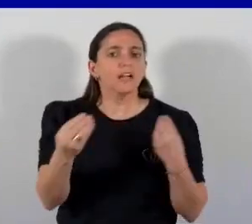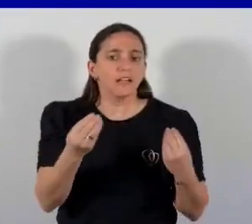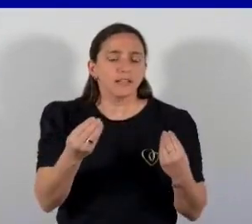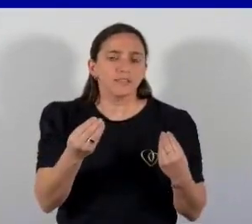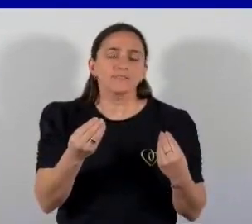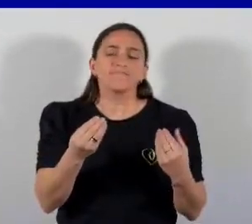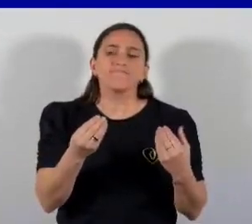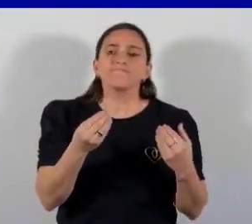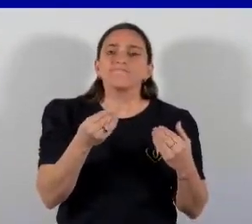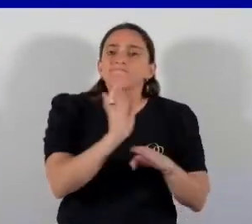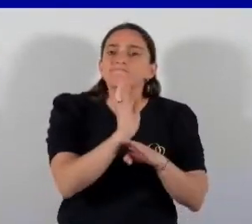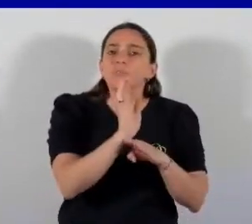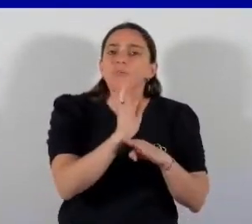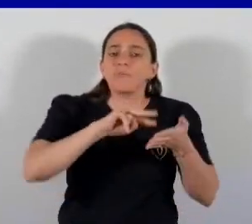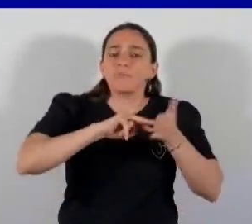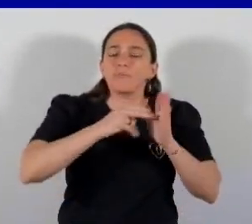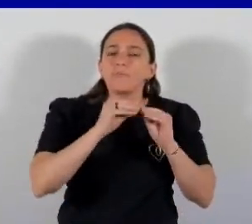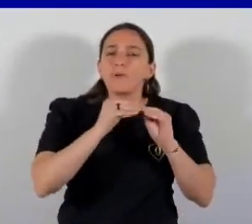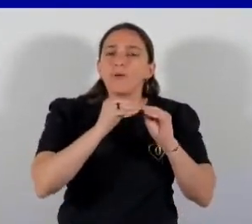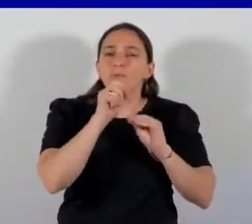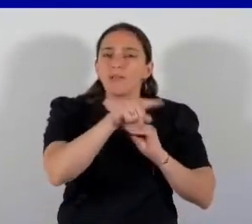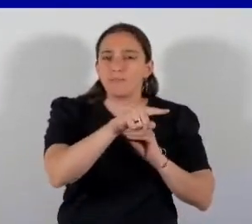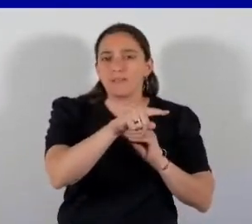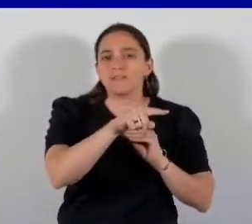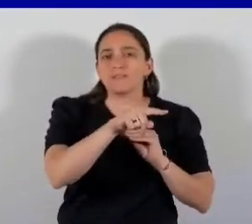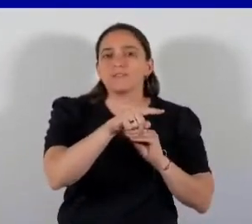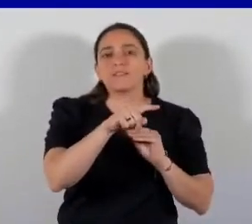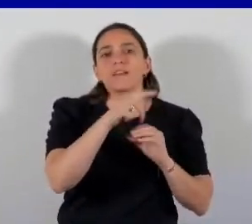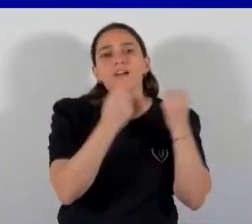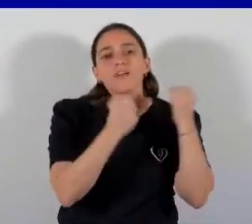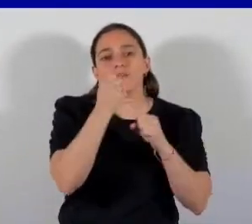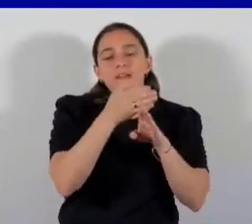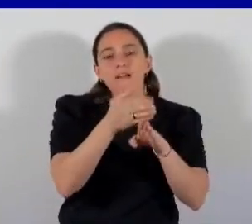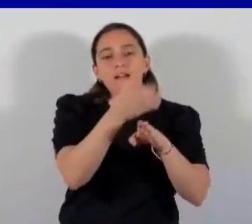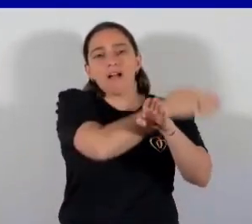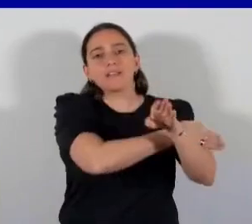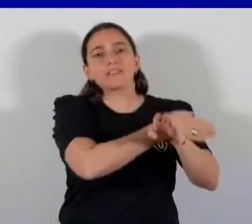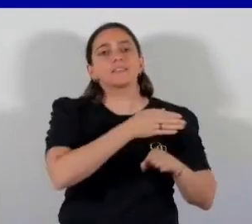That basically corrected some of the problems that his predecessors had in the 30s.